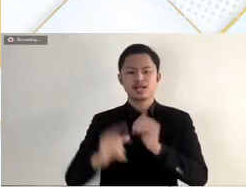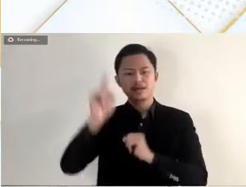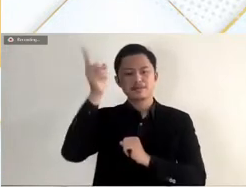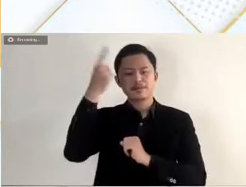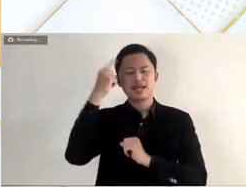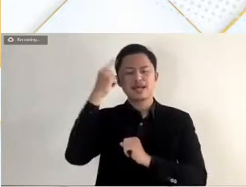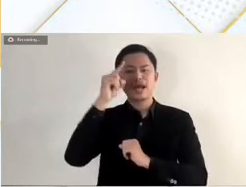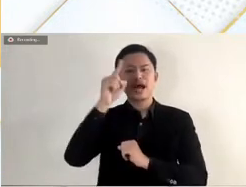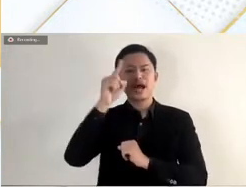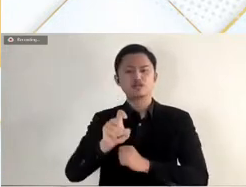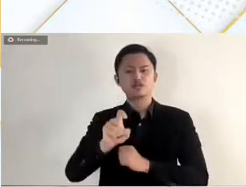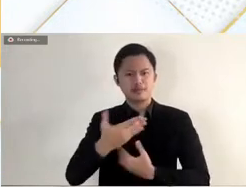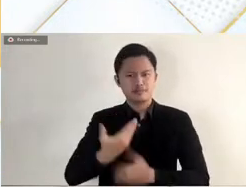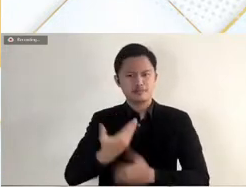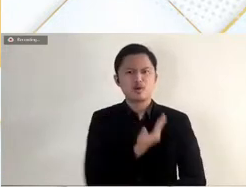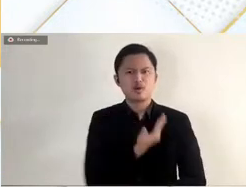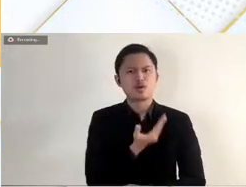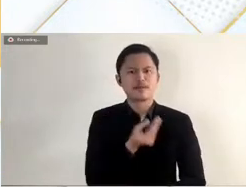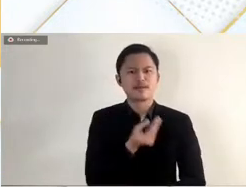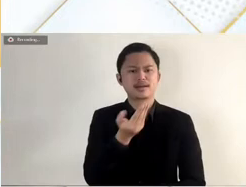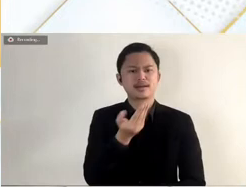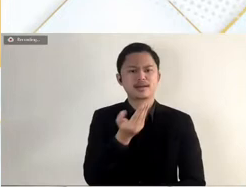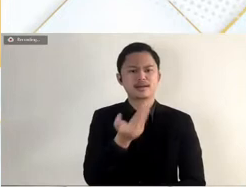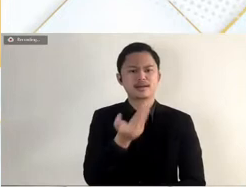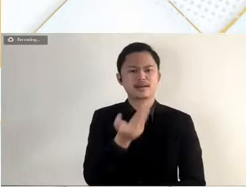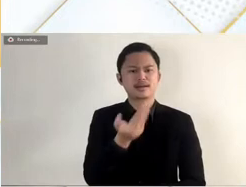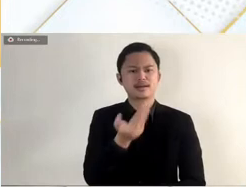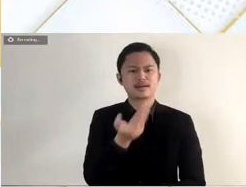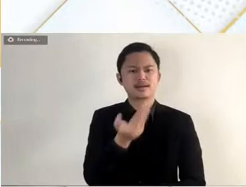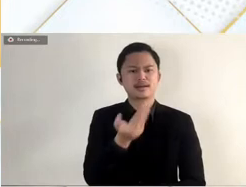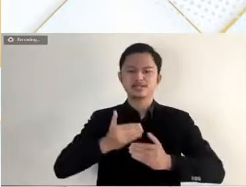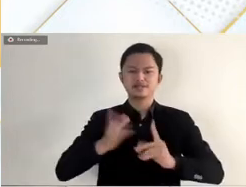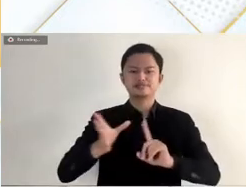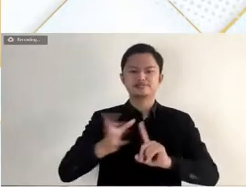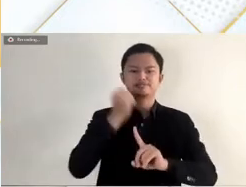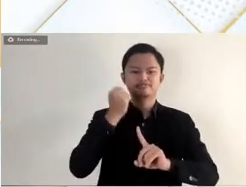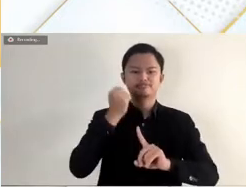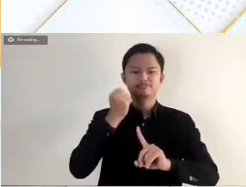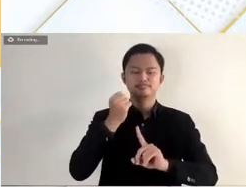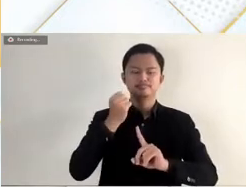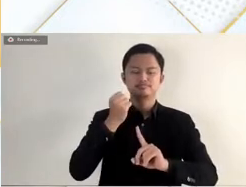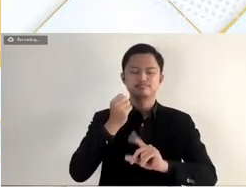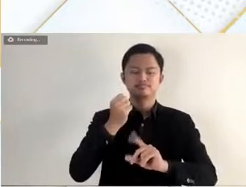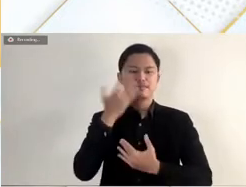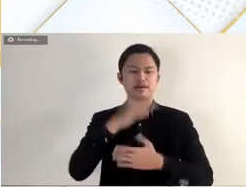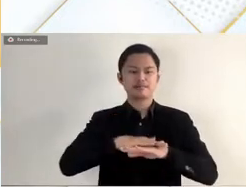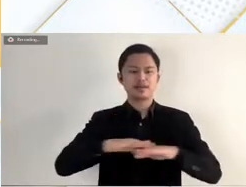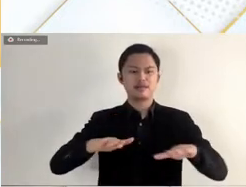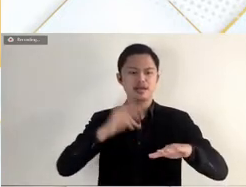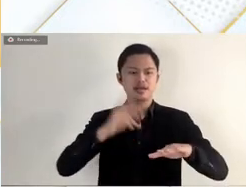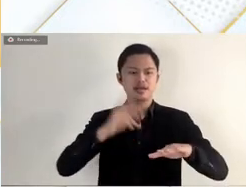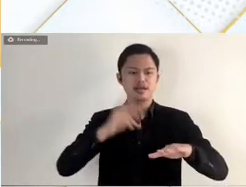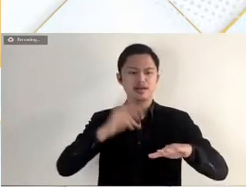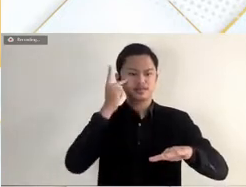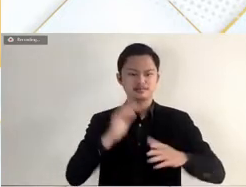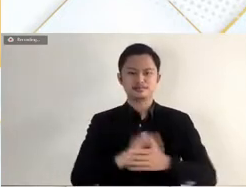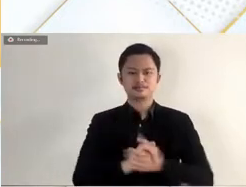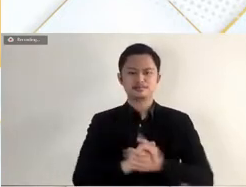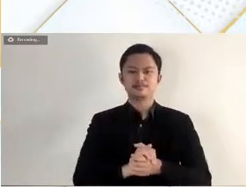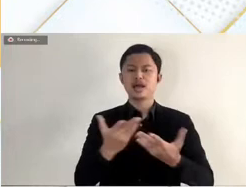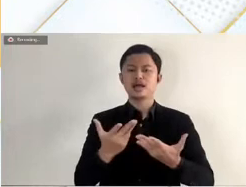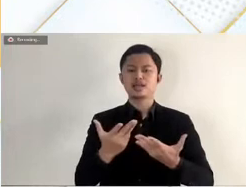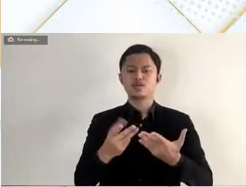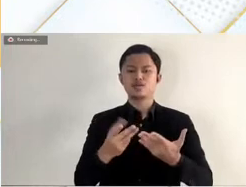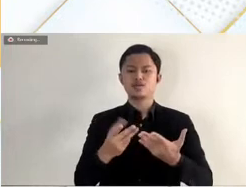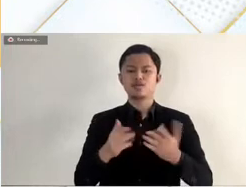sacrifice its military operations to undertake peacekeeping operations through its global footprint